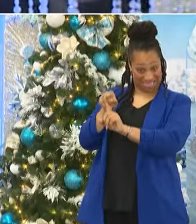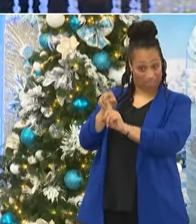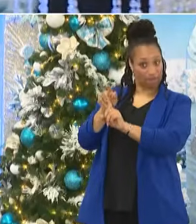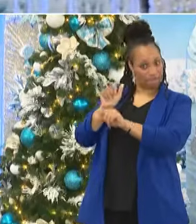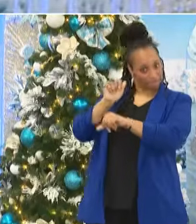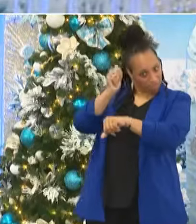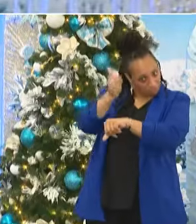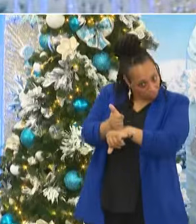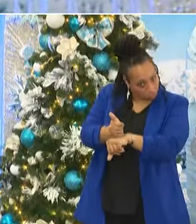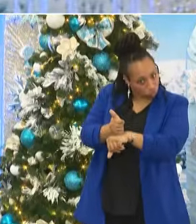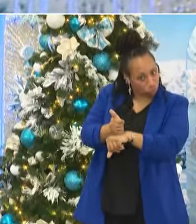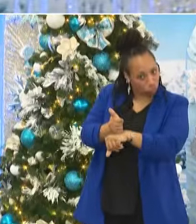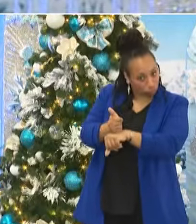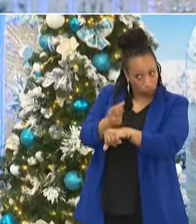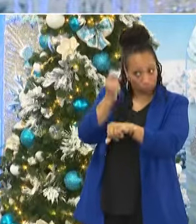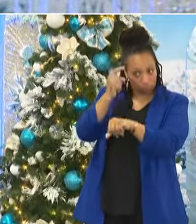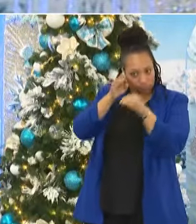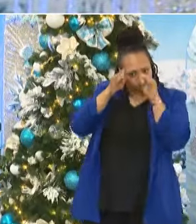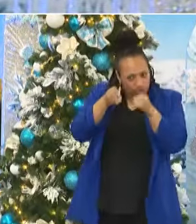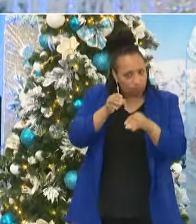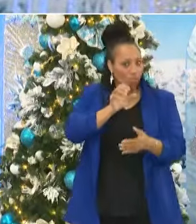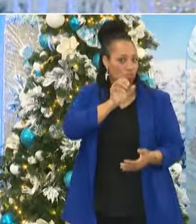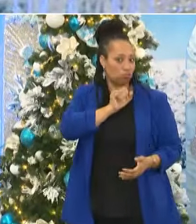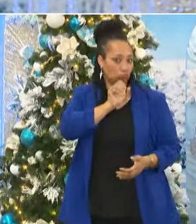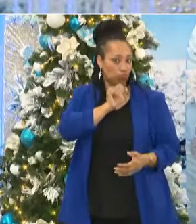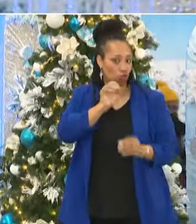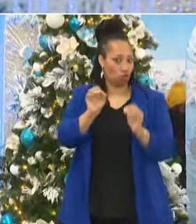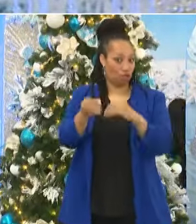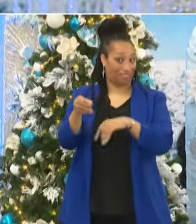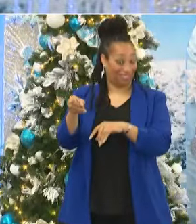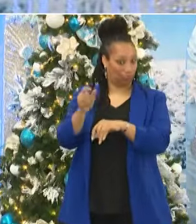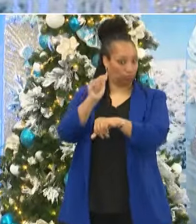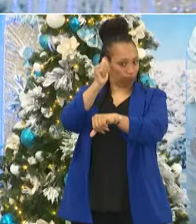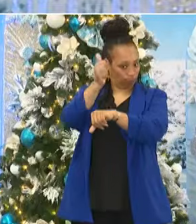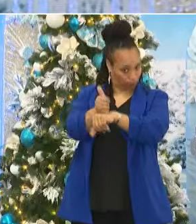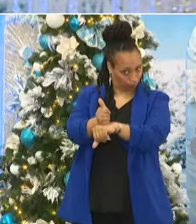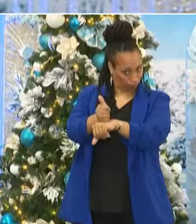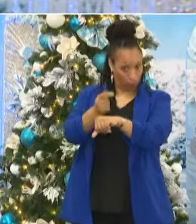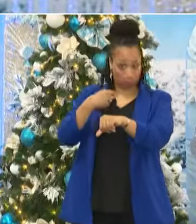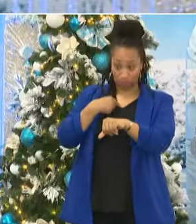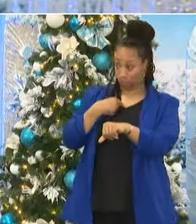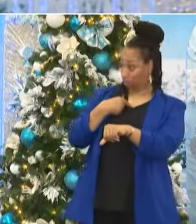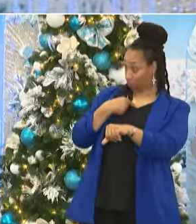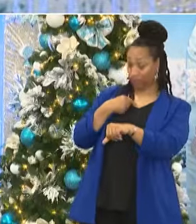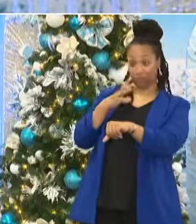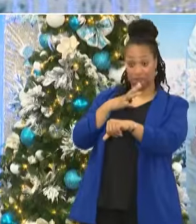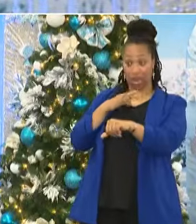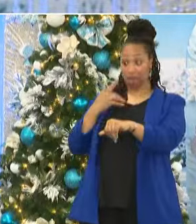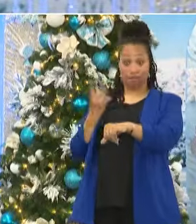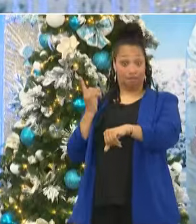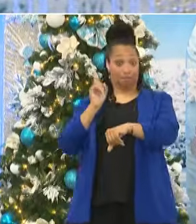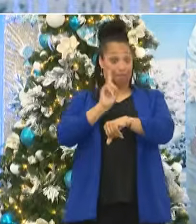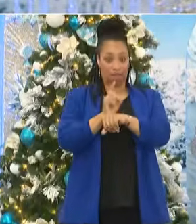Mayor Muriel Bowser that created the Department of Aging and Community